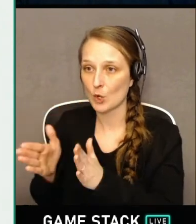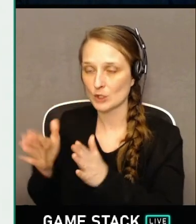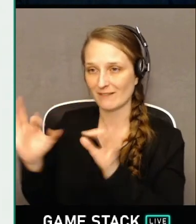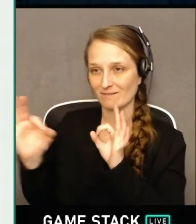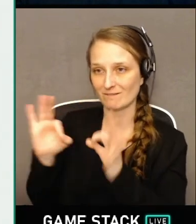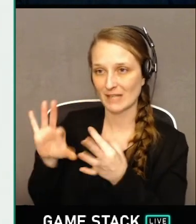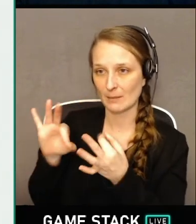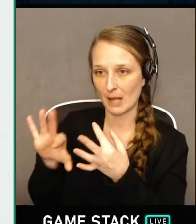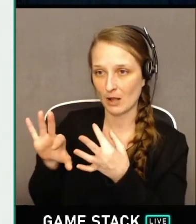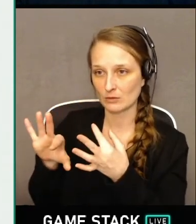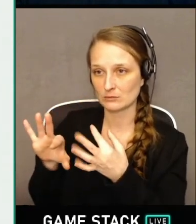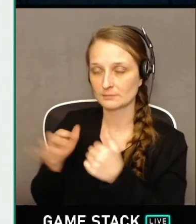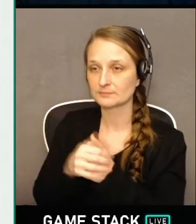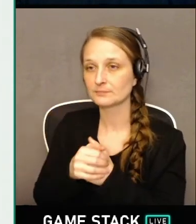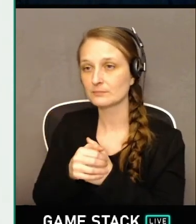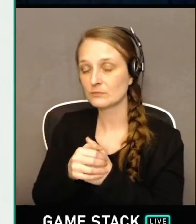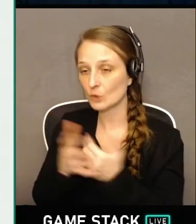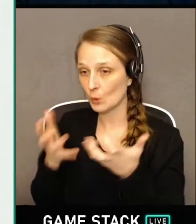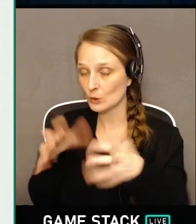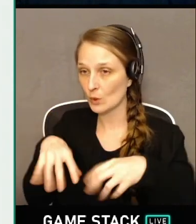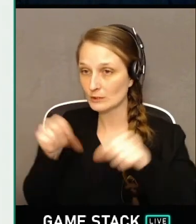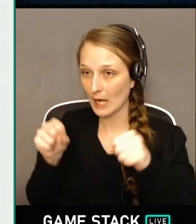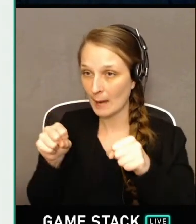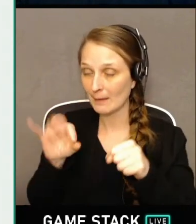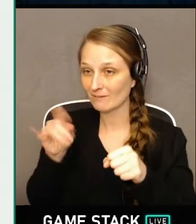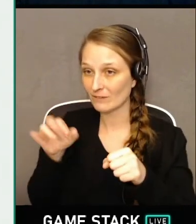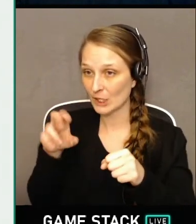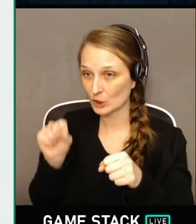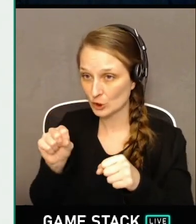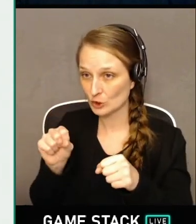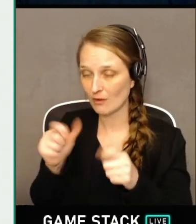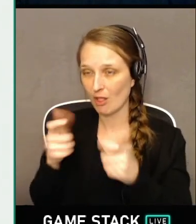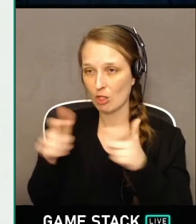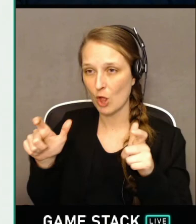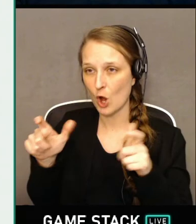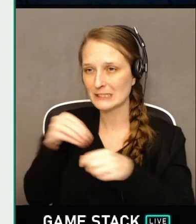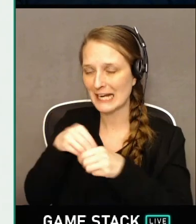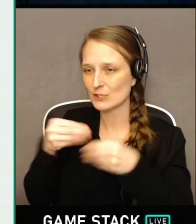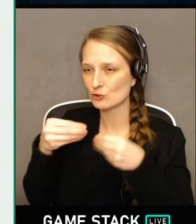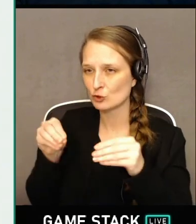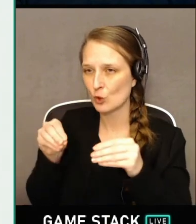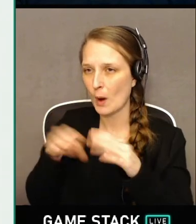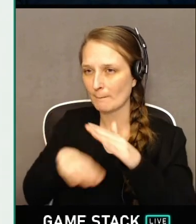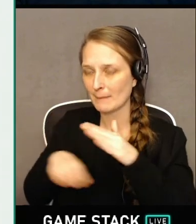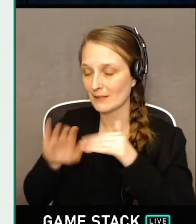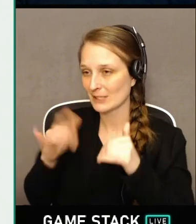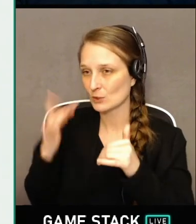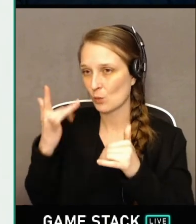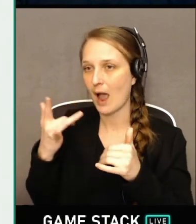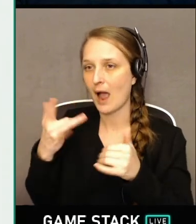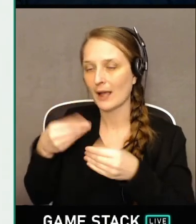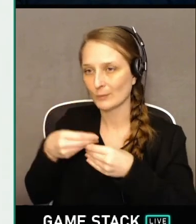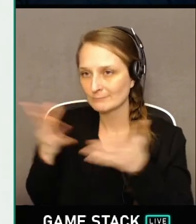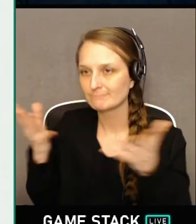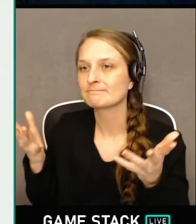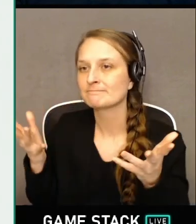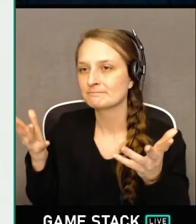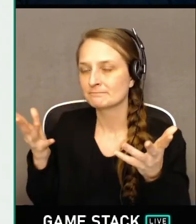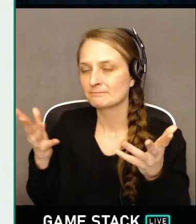adopt new DX12 features on a large install base. That's why we introduced DirectX 12 Agility